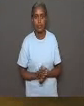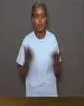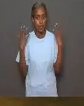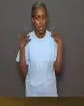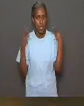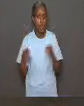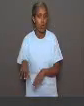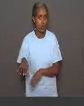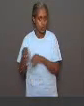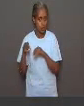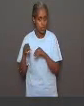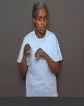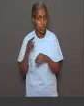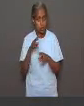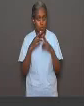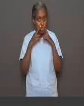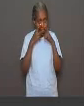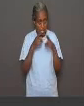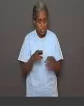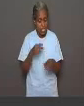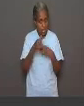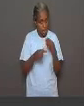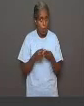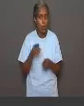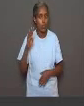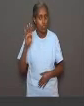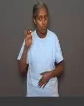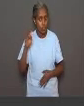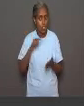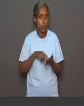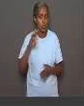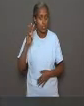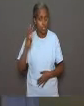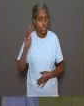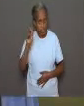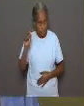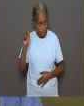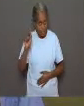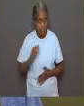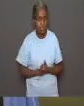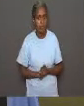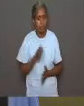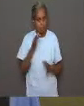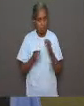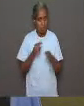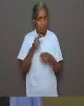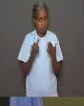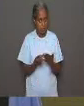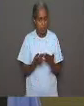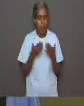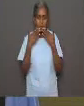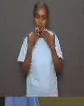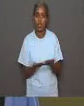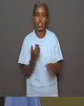Hello, students. Was your answer about 40.6 degrees? If so, well